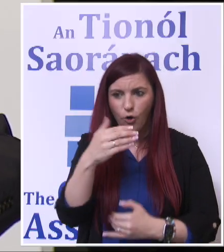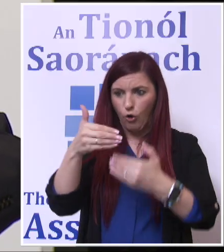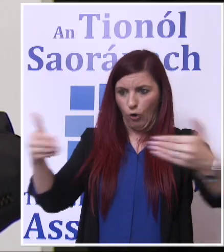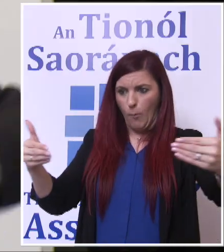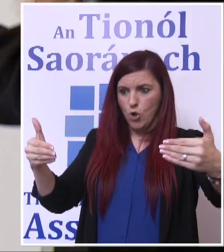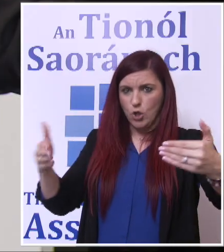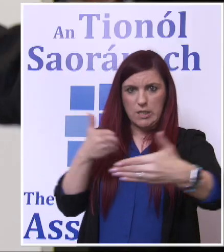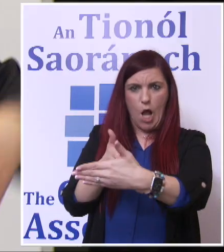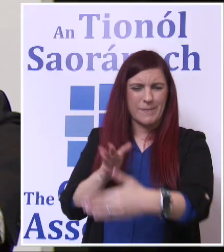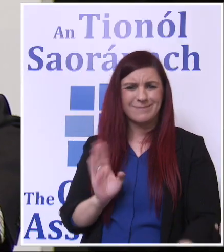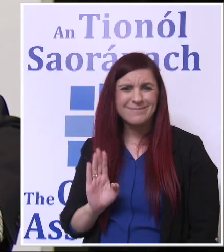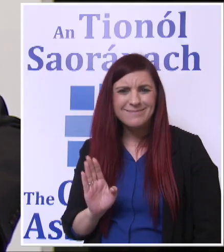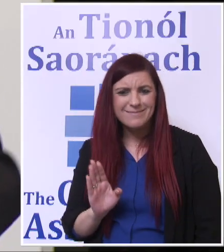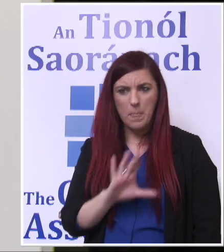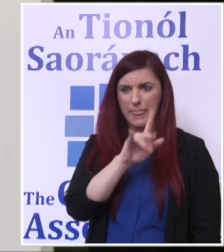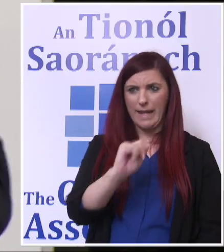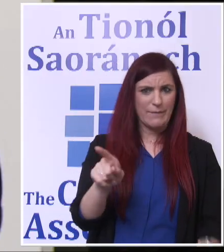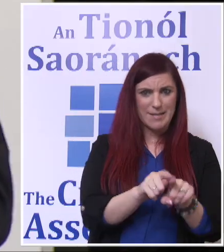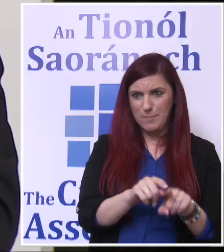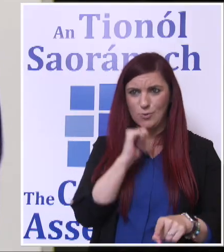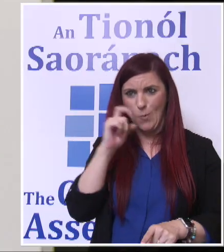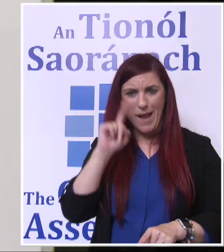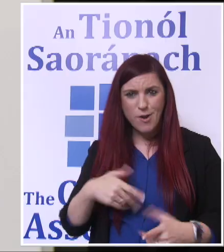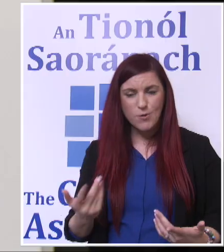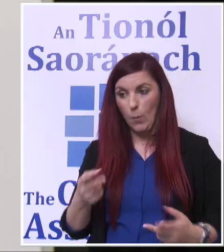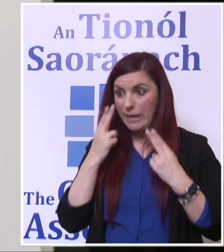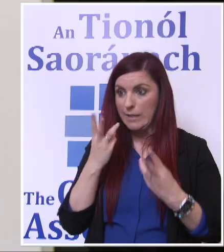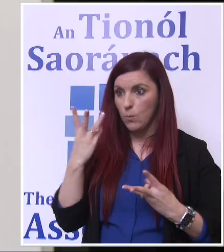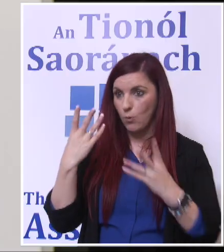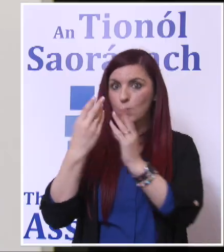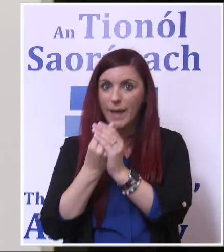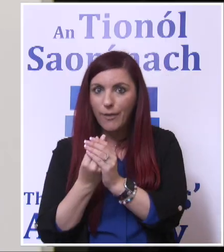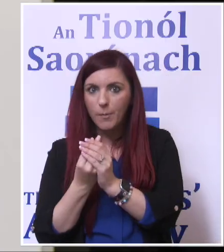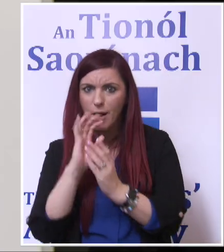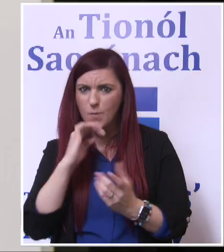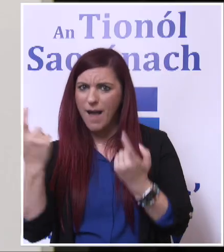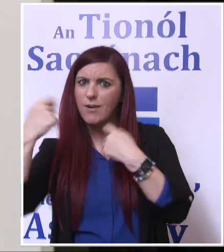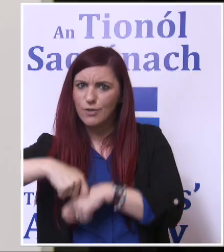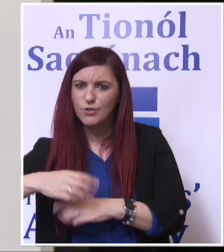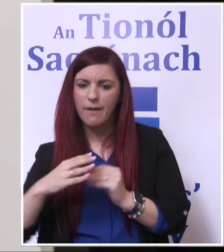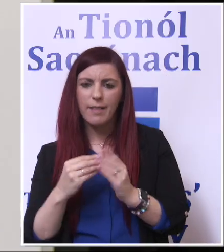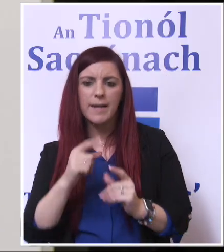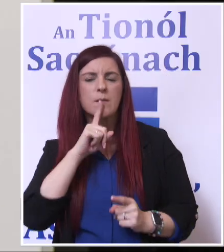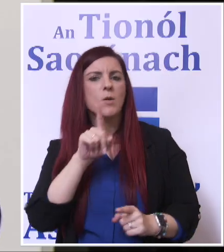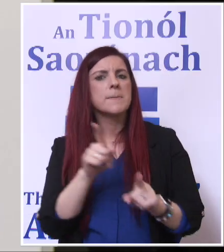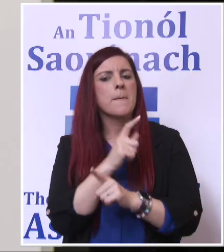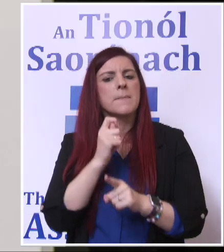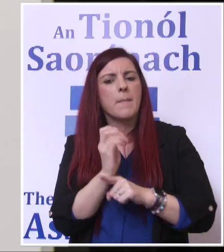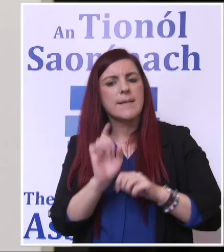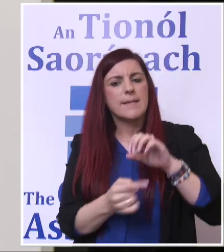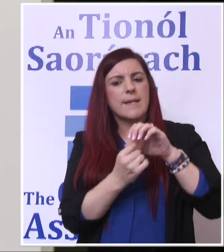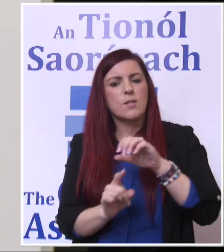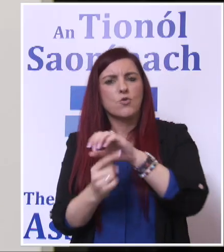this part of the county. The Liffey doesn't care. And we need to work hand in hand for those reasons. But institutionally, we don't have a lot of